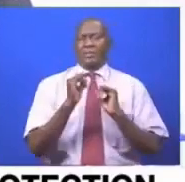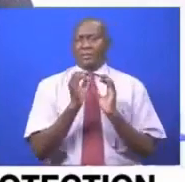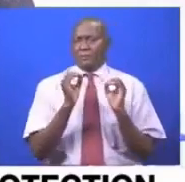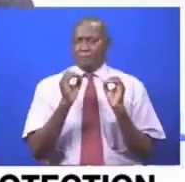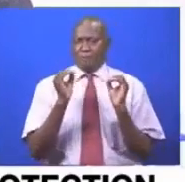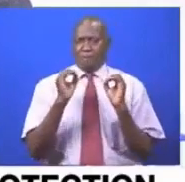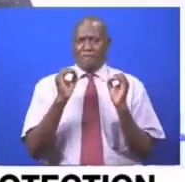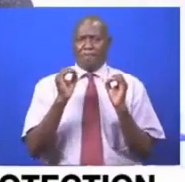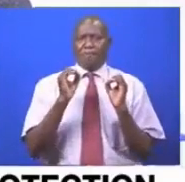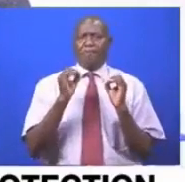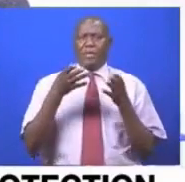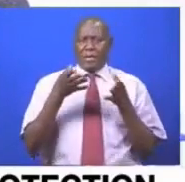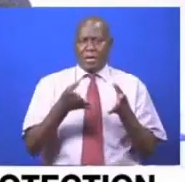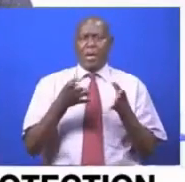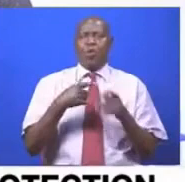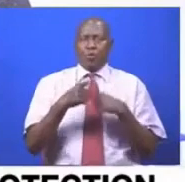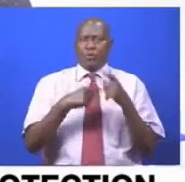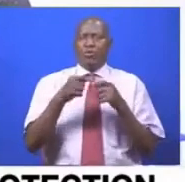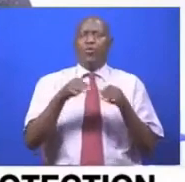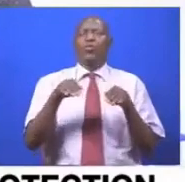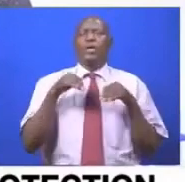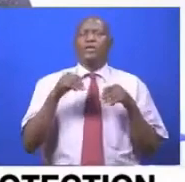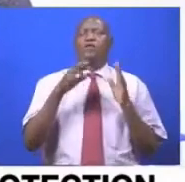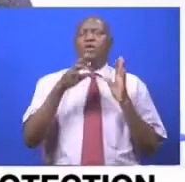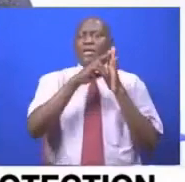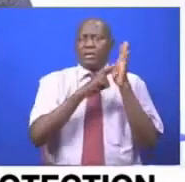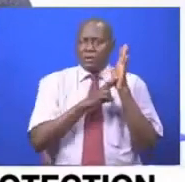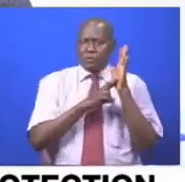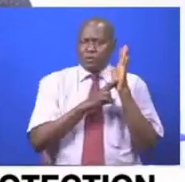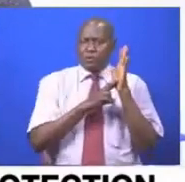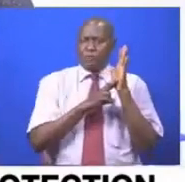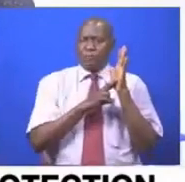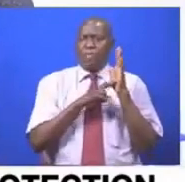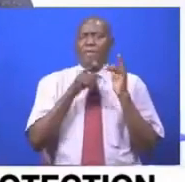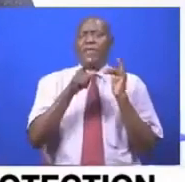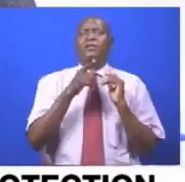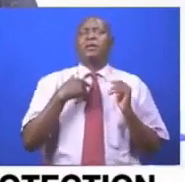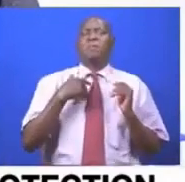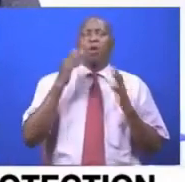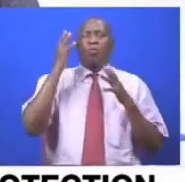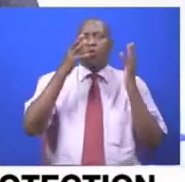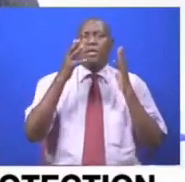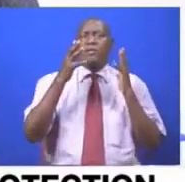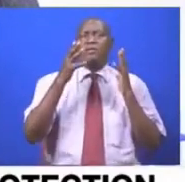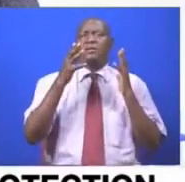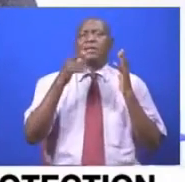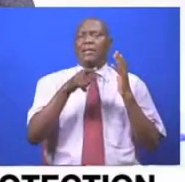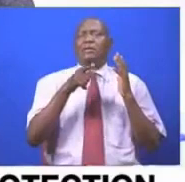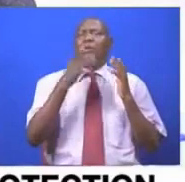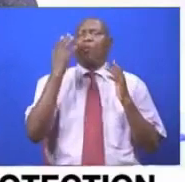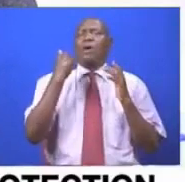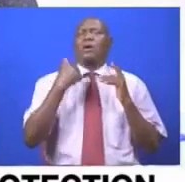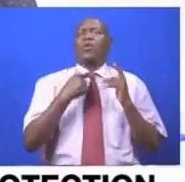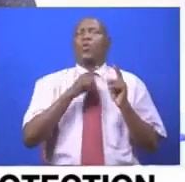fully. We are currently still waiting for regulations, and that is why my worry is that we are going into an election